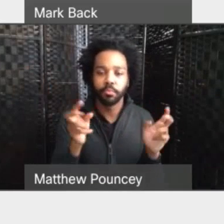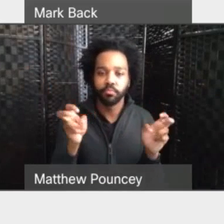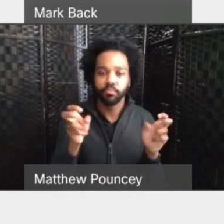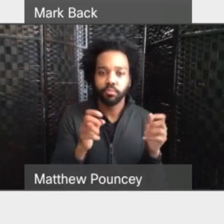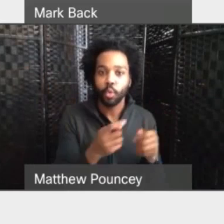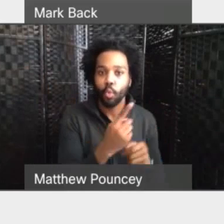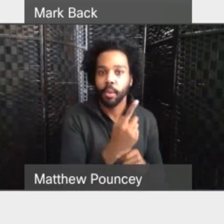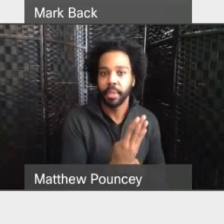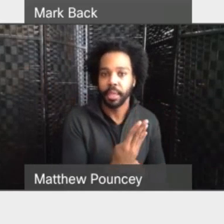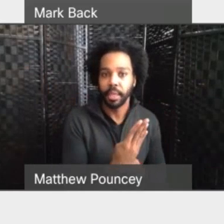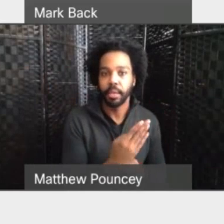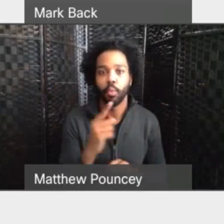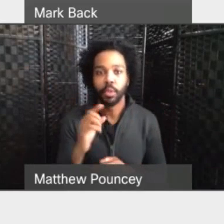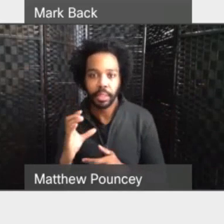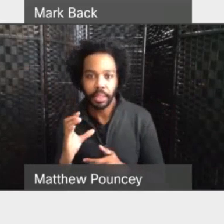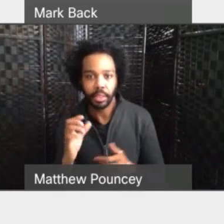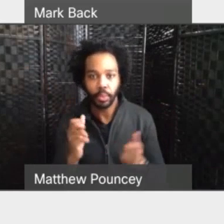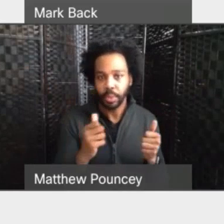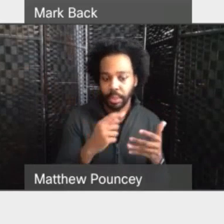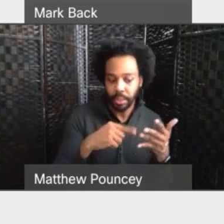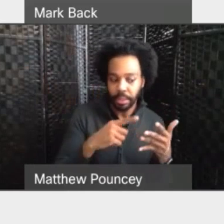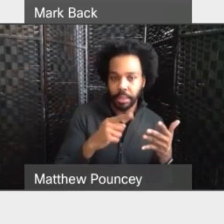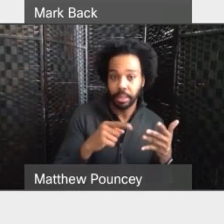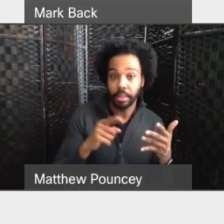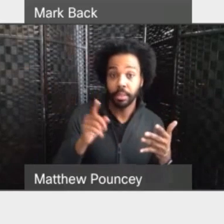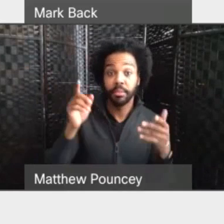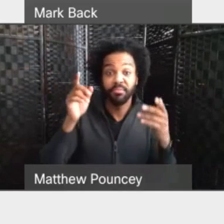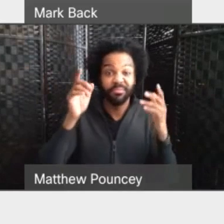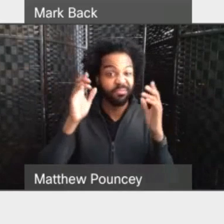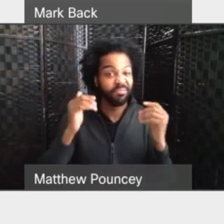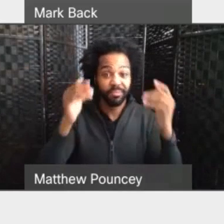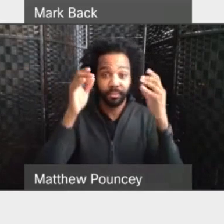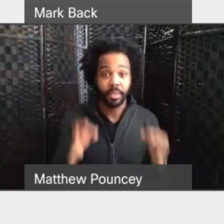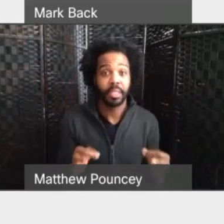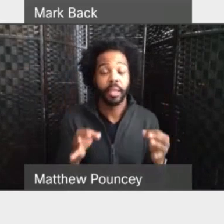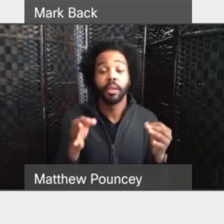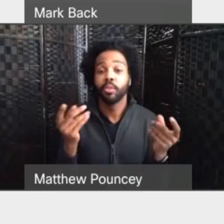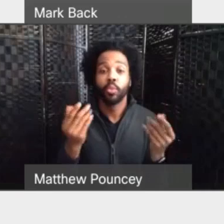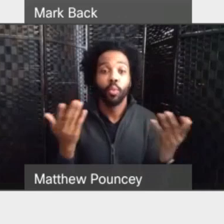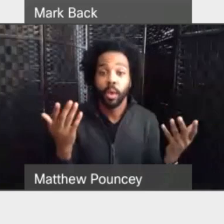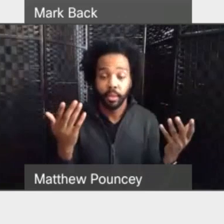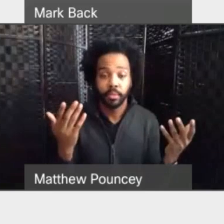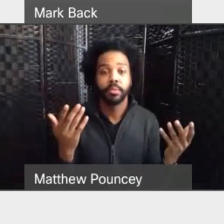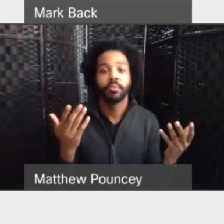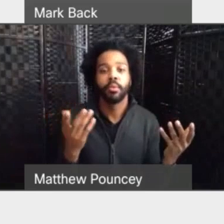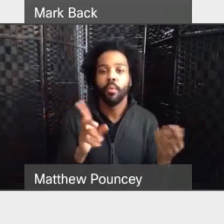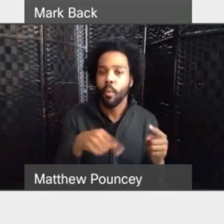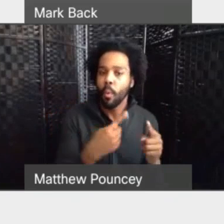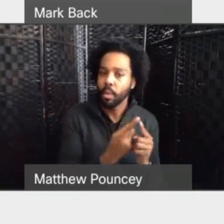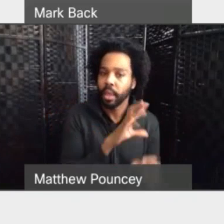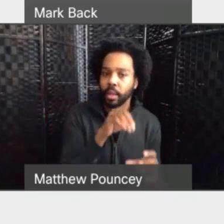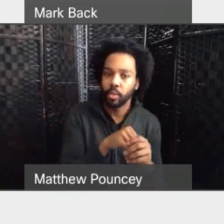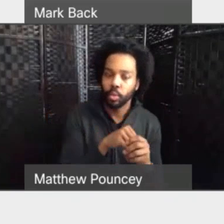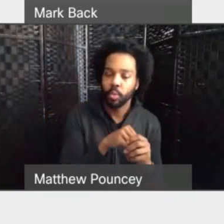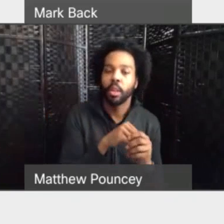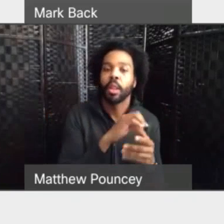1B versus 1C. And the decision was made at that time that it would only include those